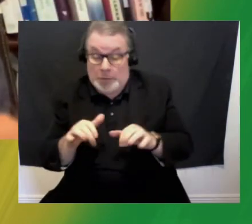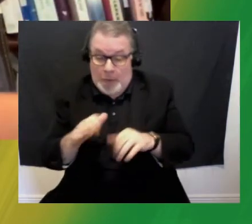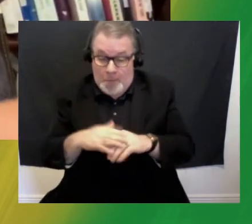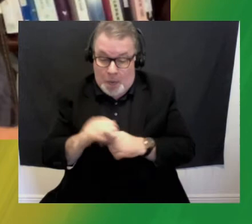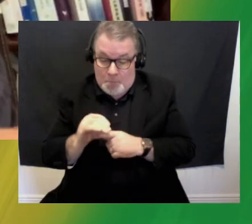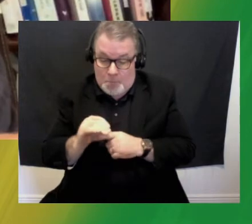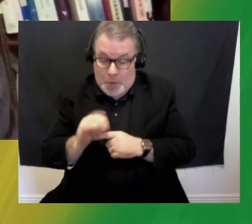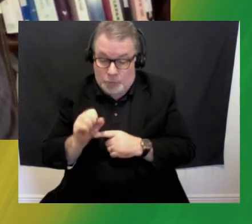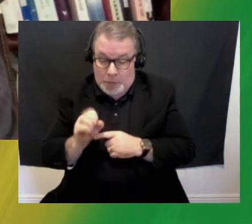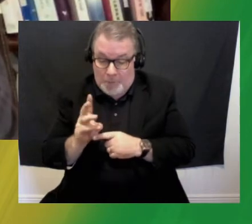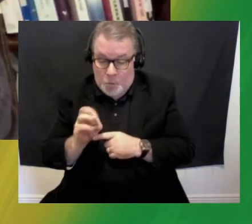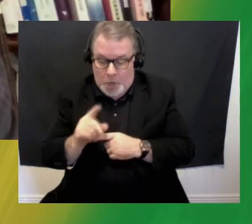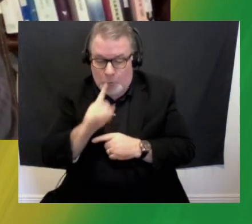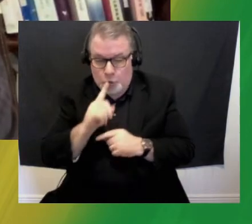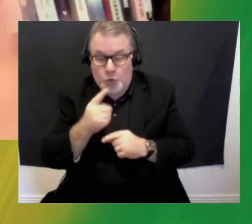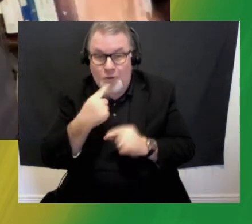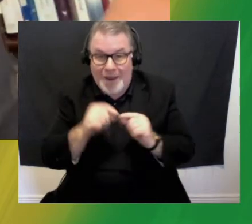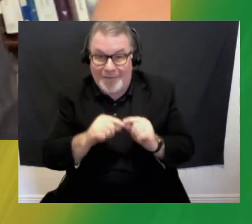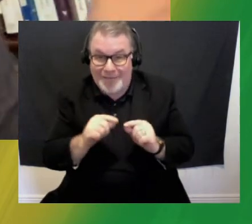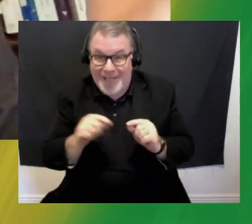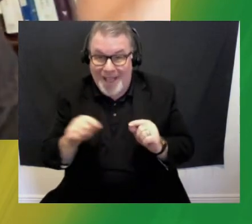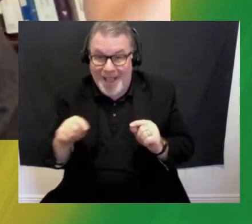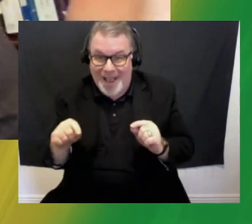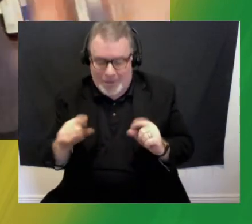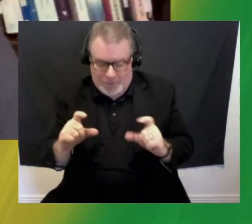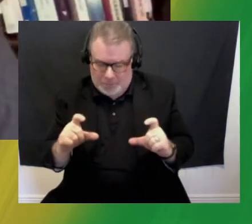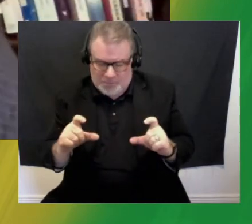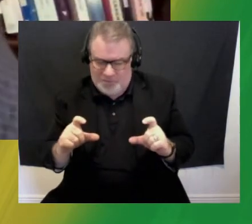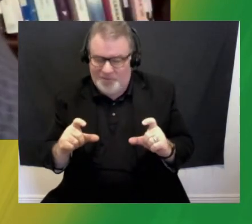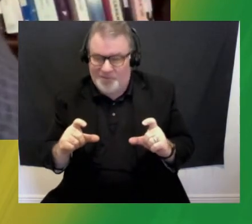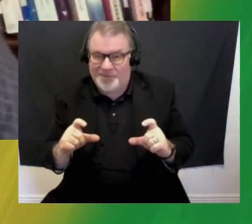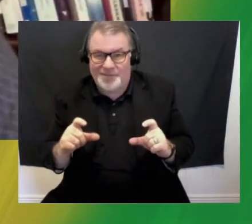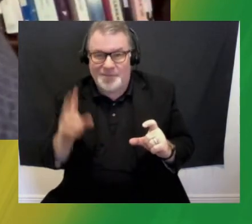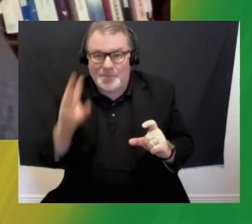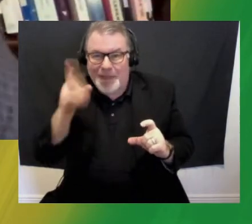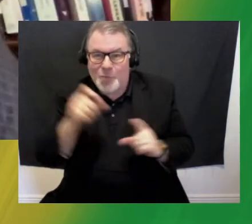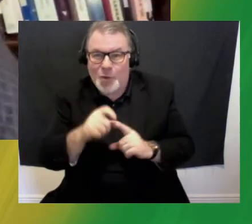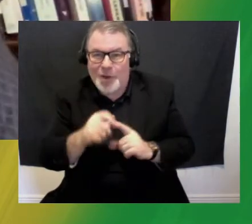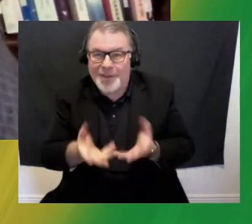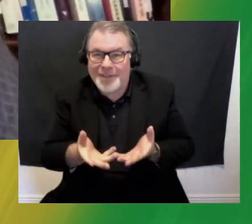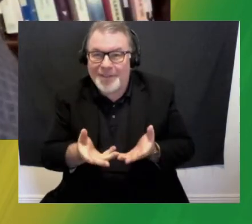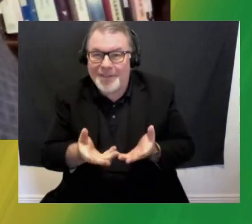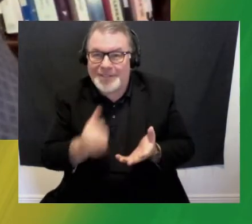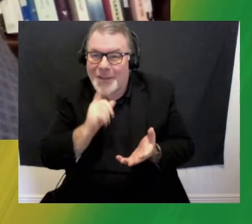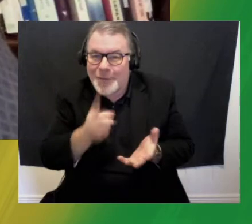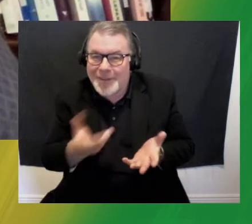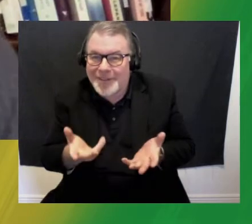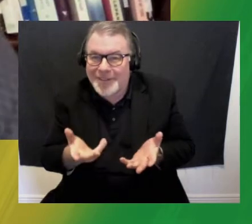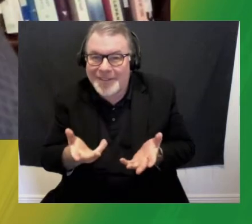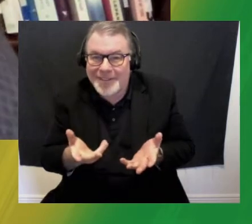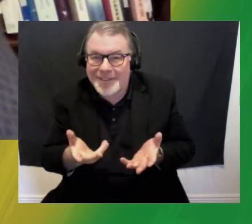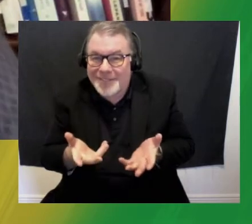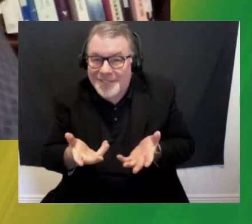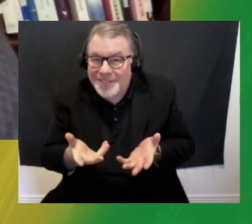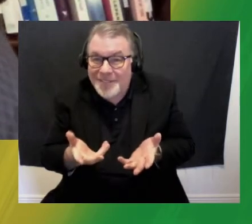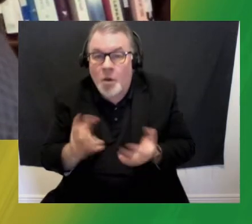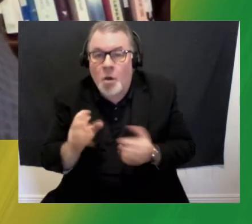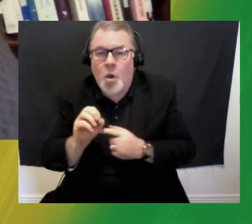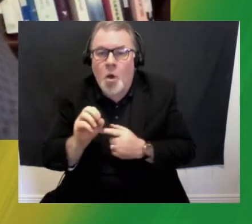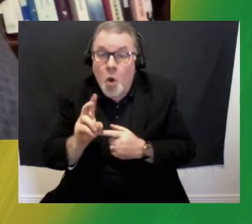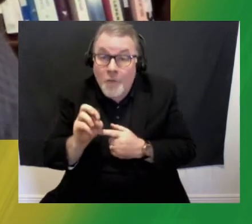I'm pretty sure that little red line is going to pop up that says, yeah, you're just making stuff up. Like that's not even real, right?